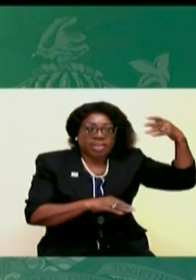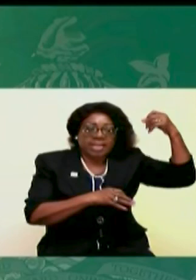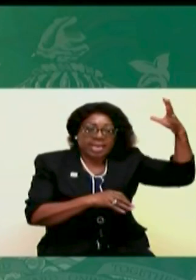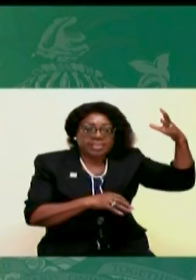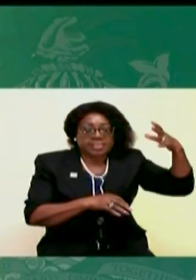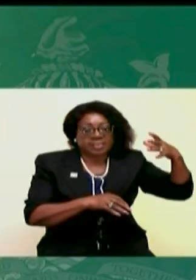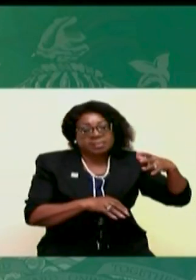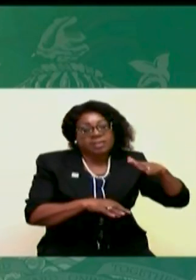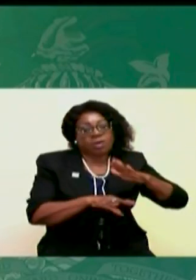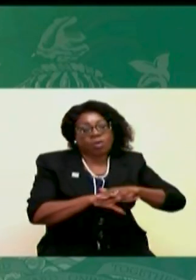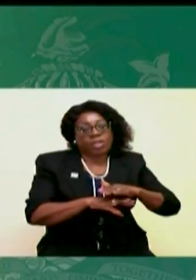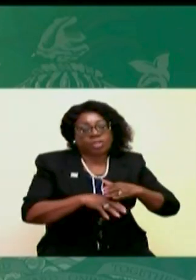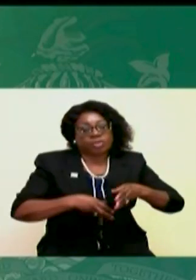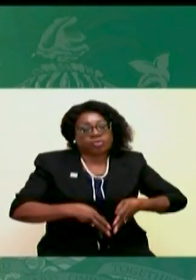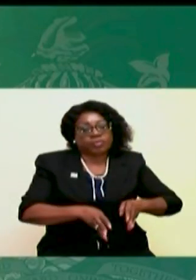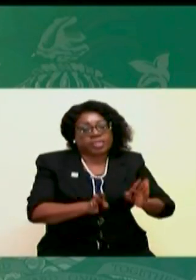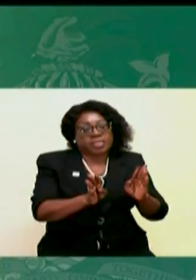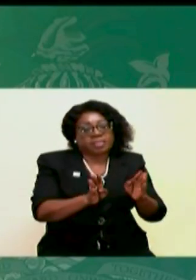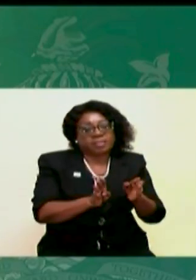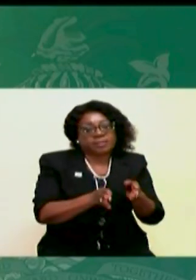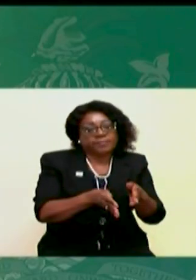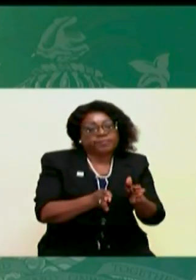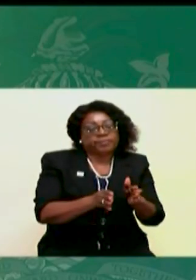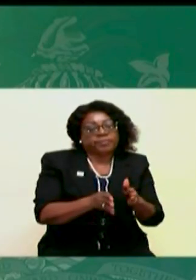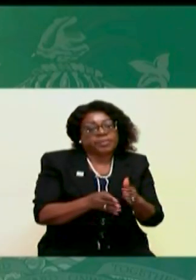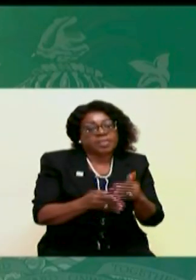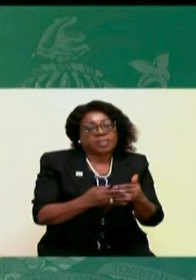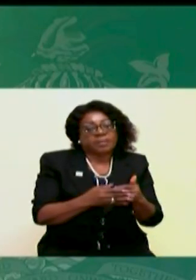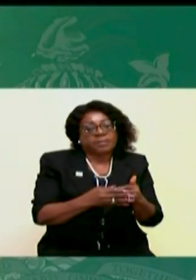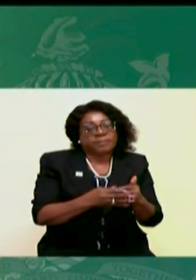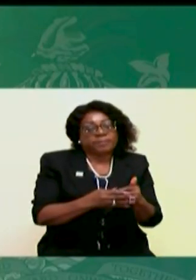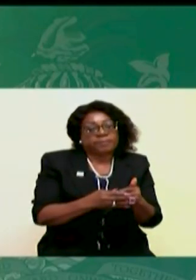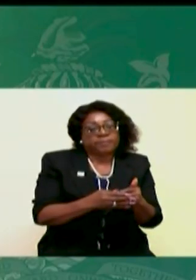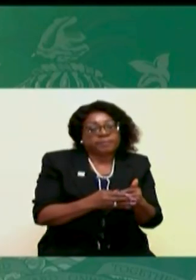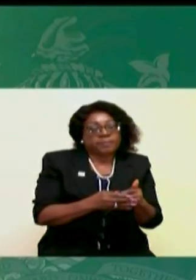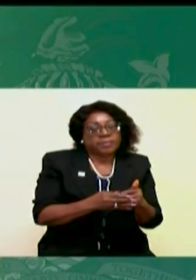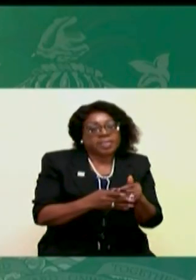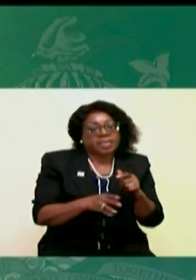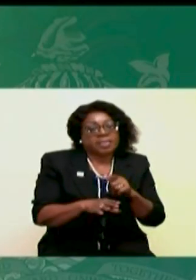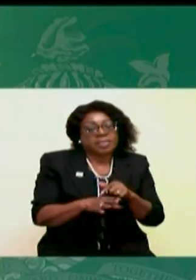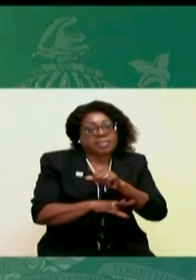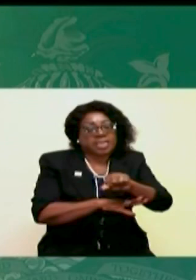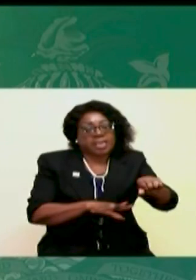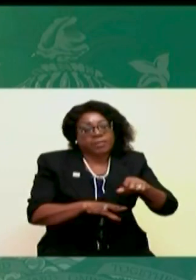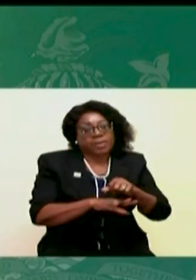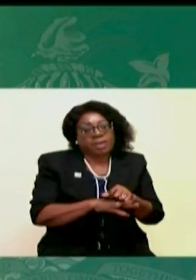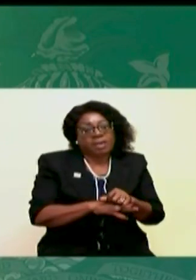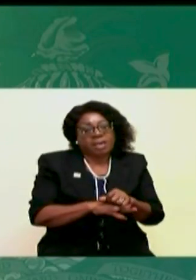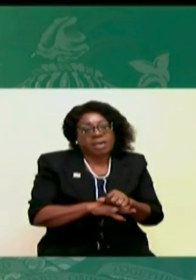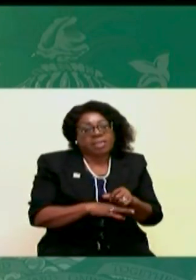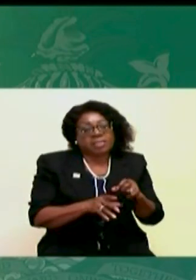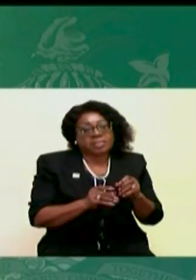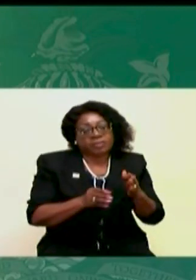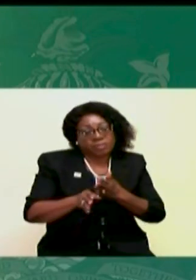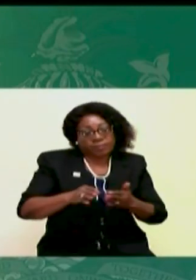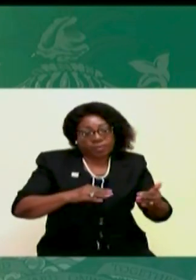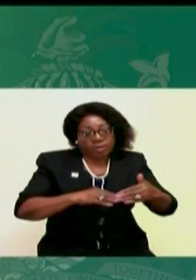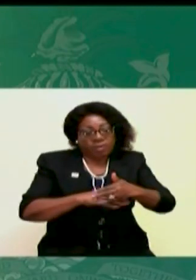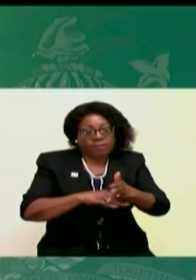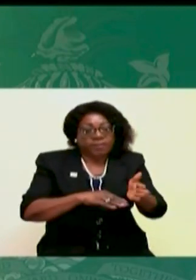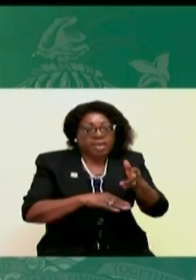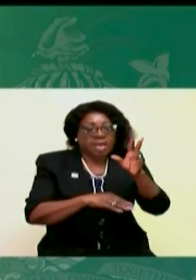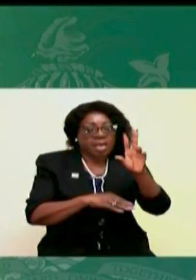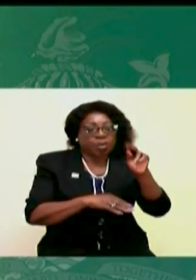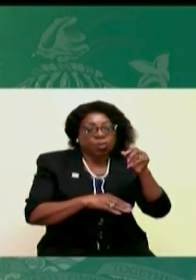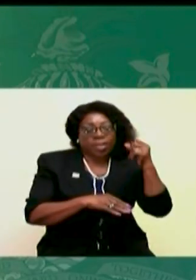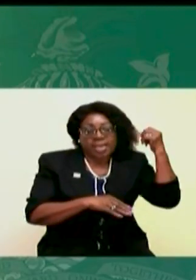that goes from Smith's Hill to the Bluff just before homecoming. This area had a series of curves and no lamp pole